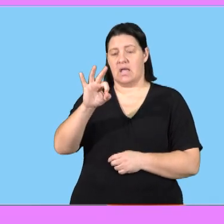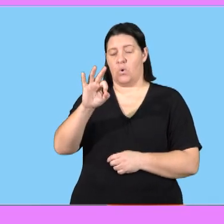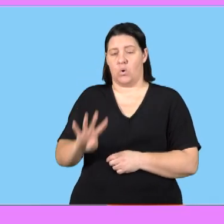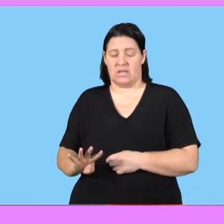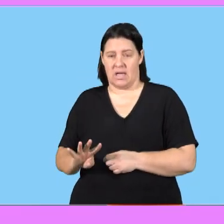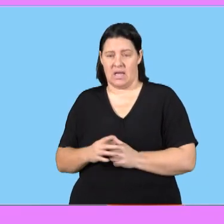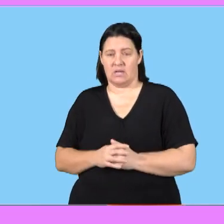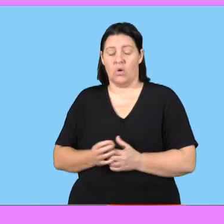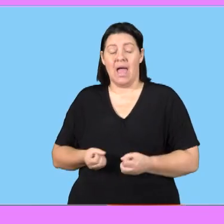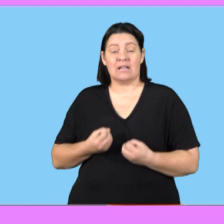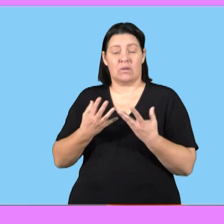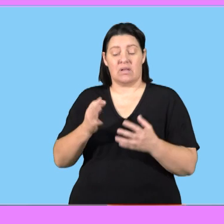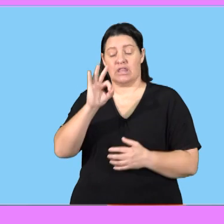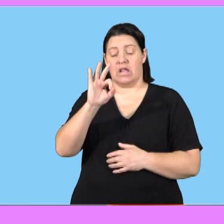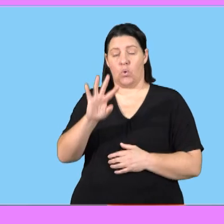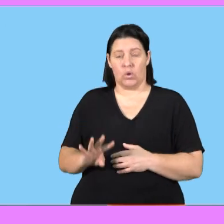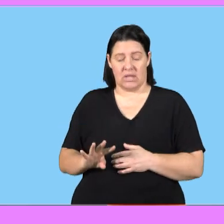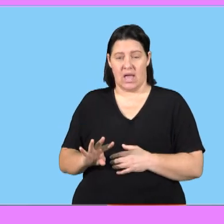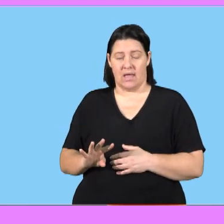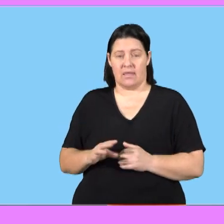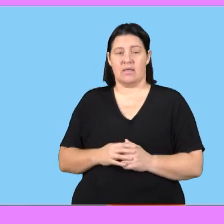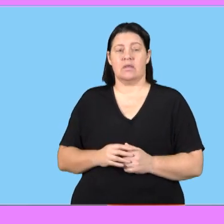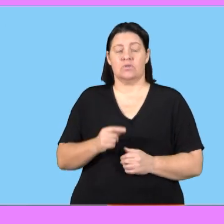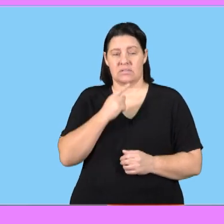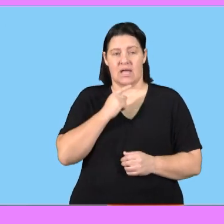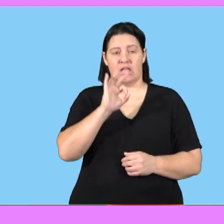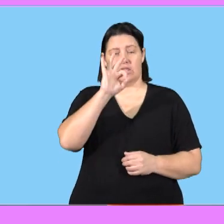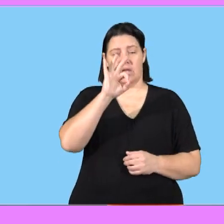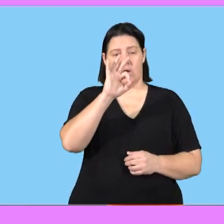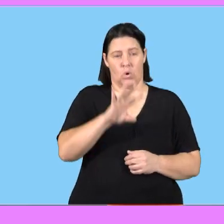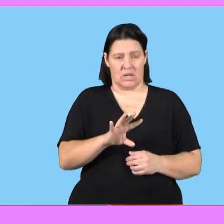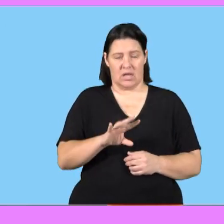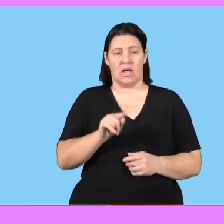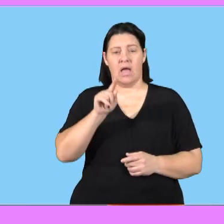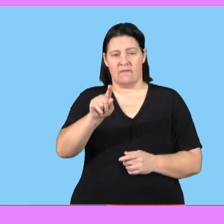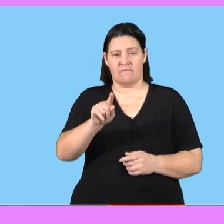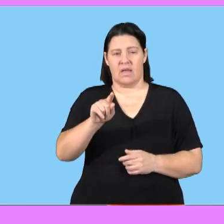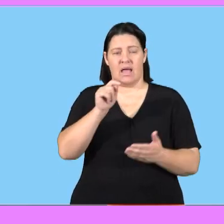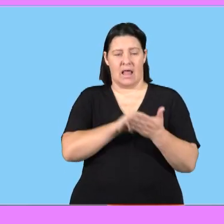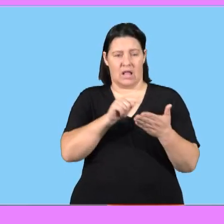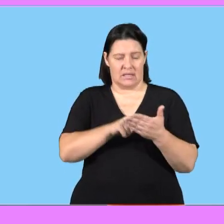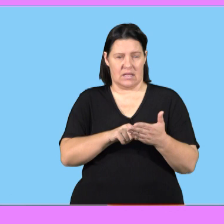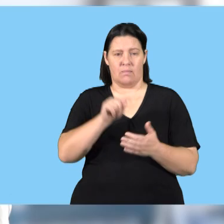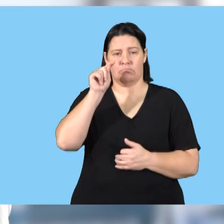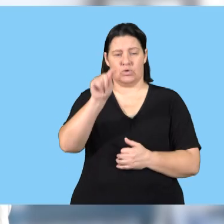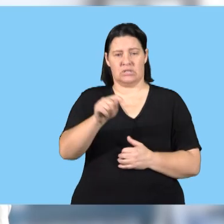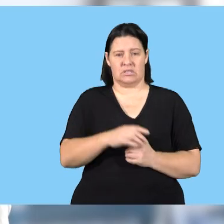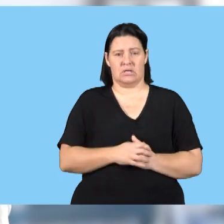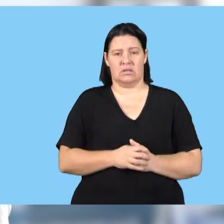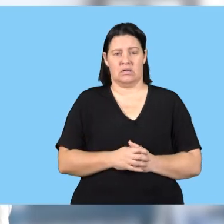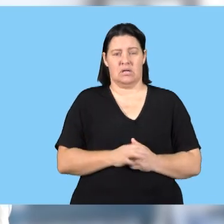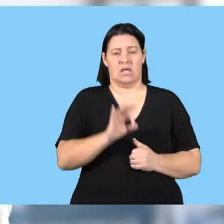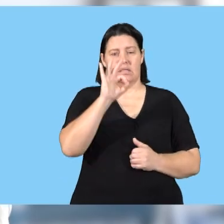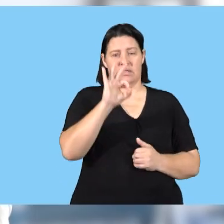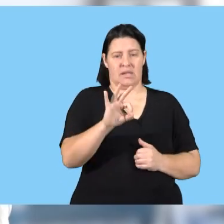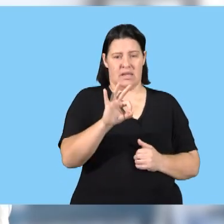So to express 3/4 as a decimal, you simply press your calculator. You press